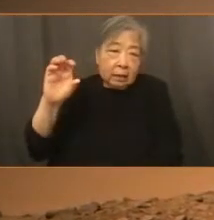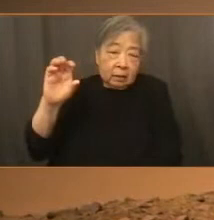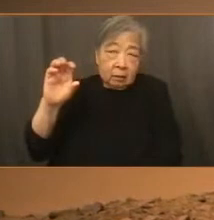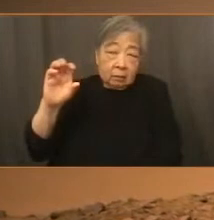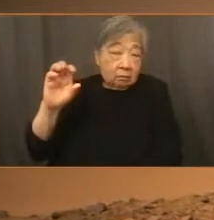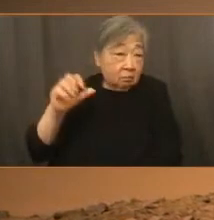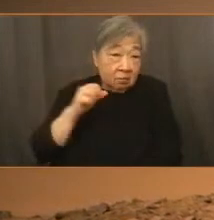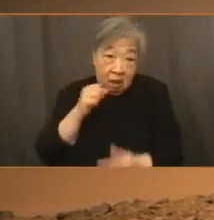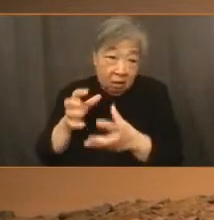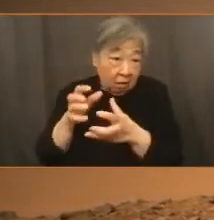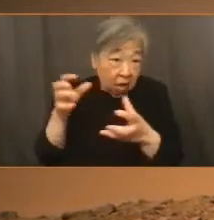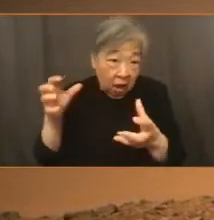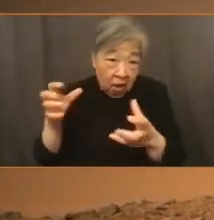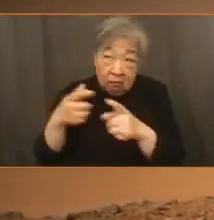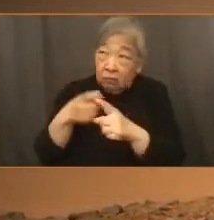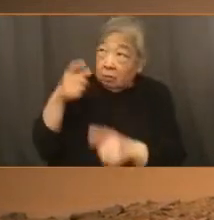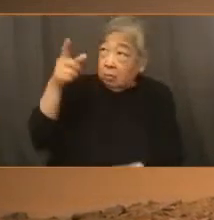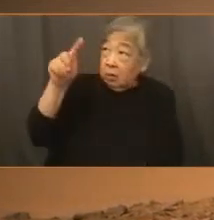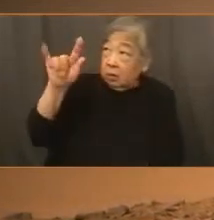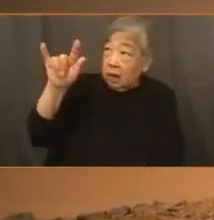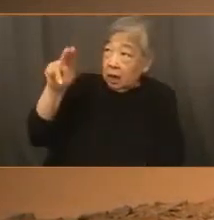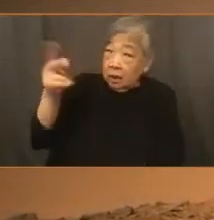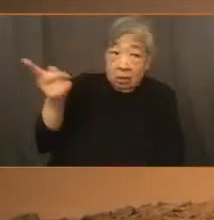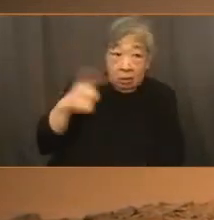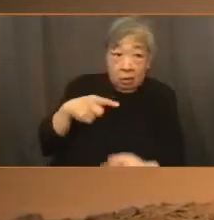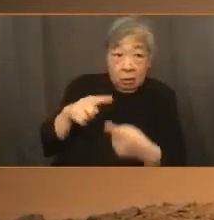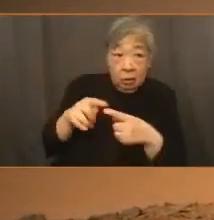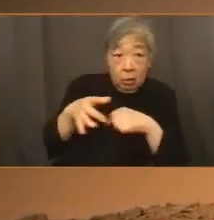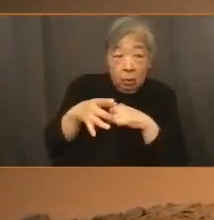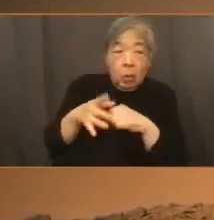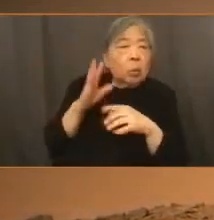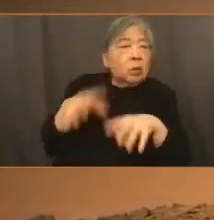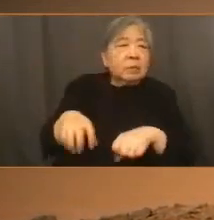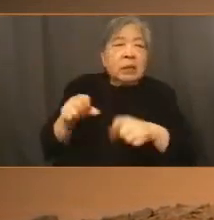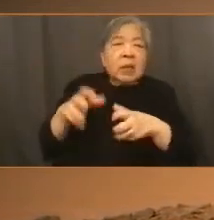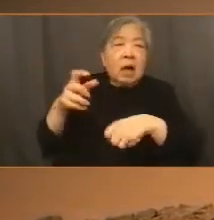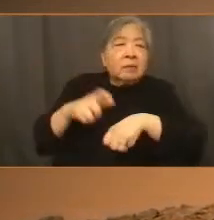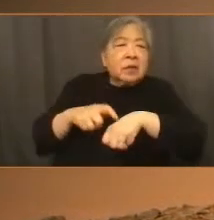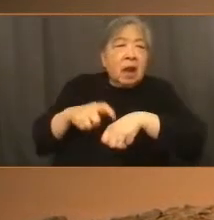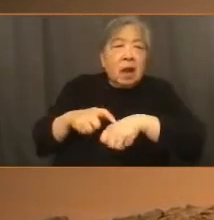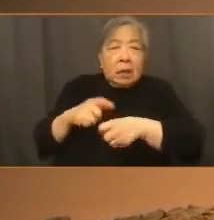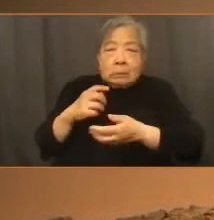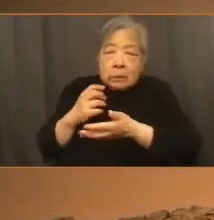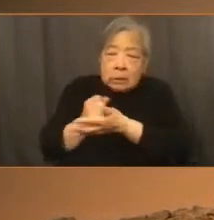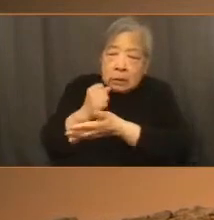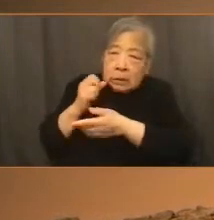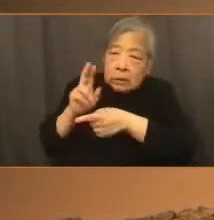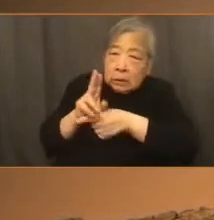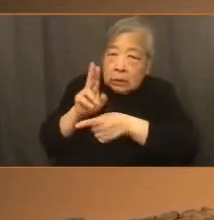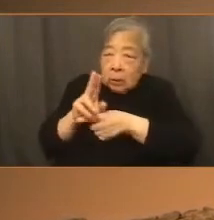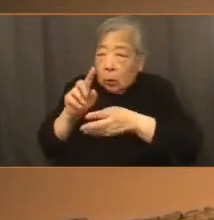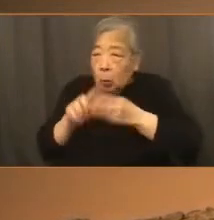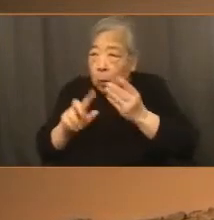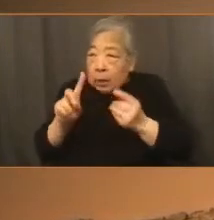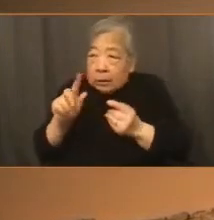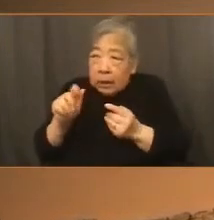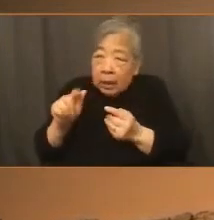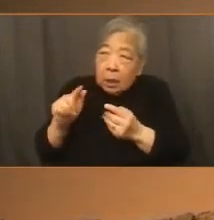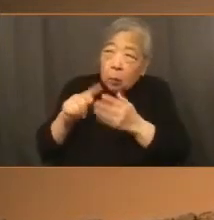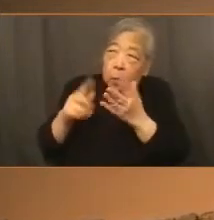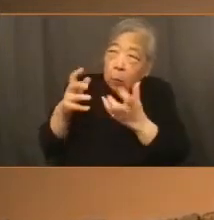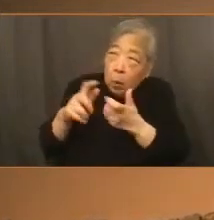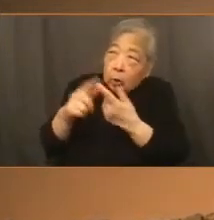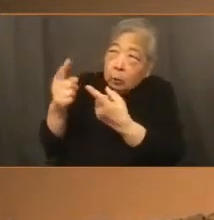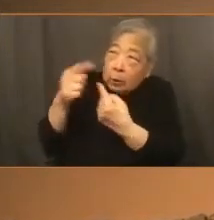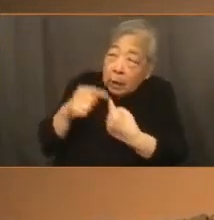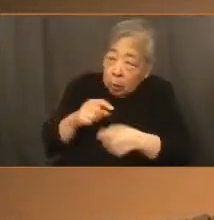And so we will be spending a lot of time optimizing what data we want to bring down, working with the scientists to figure out